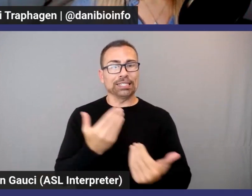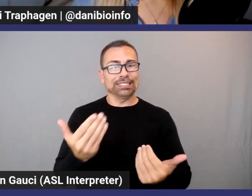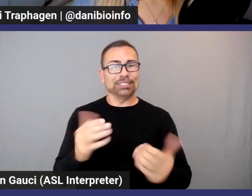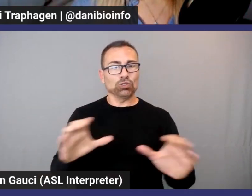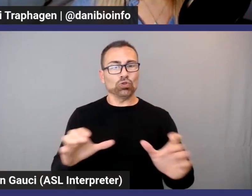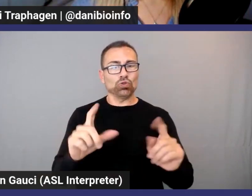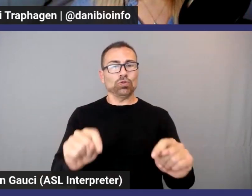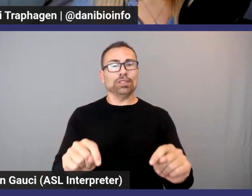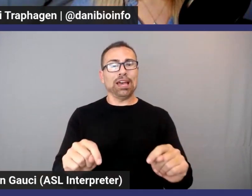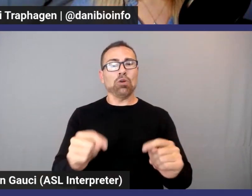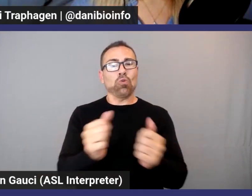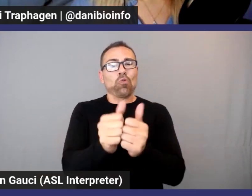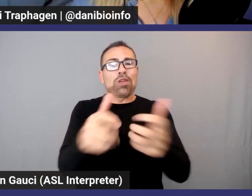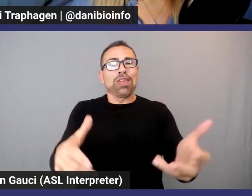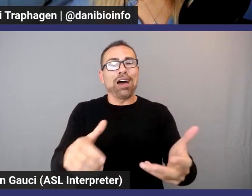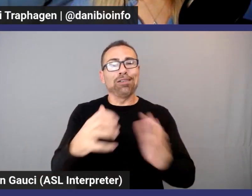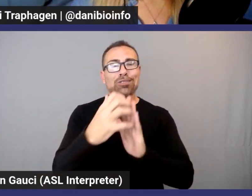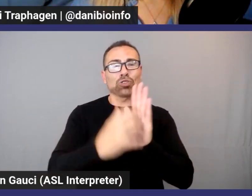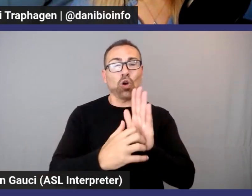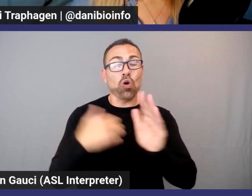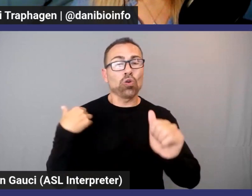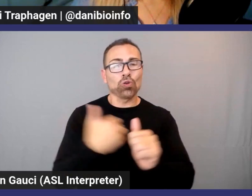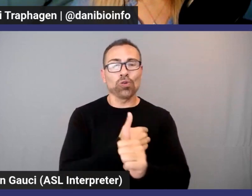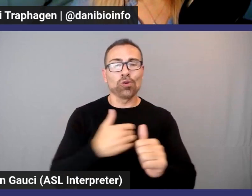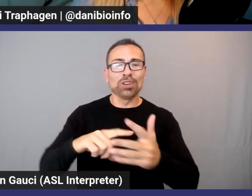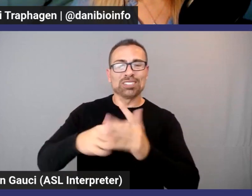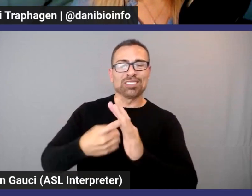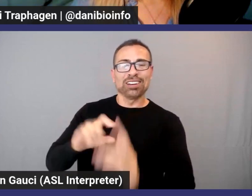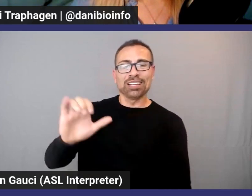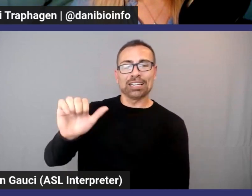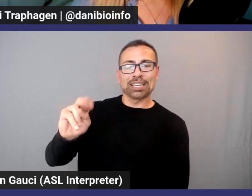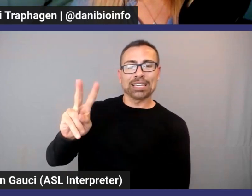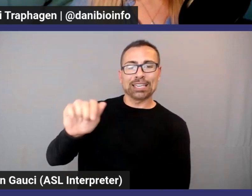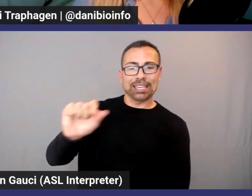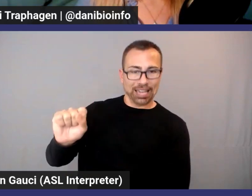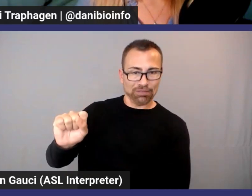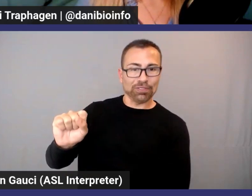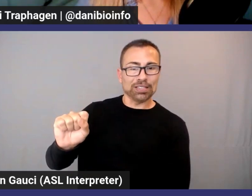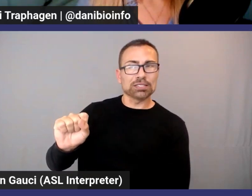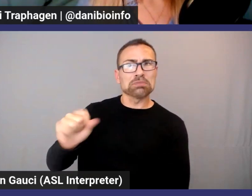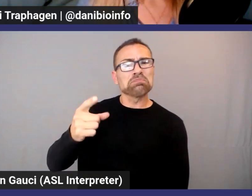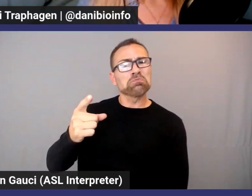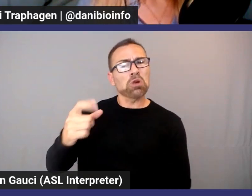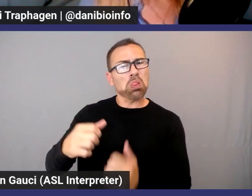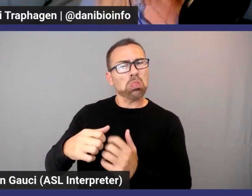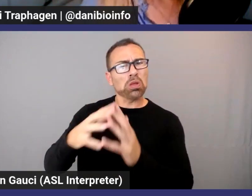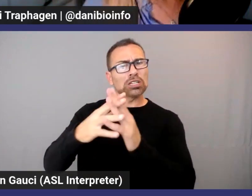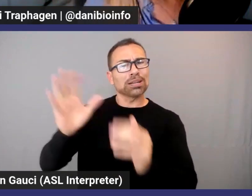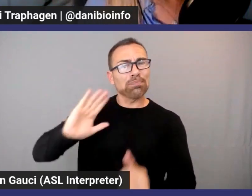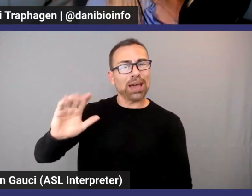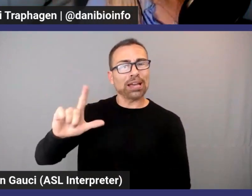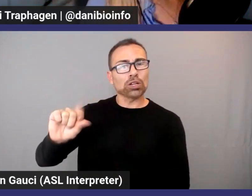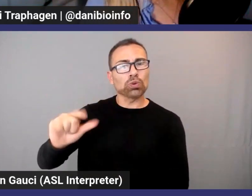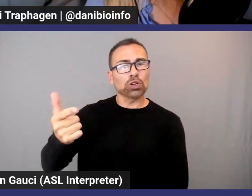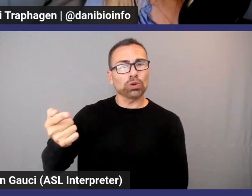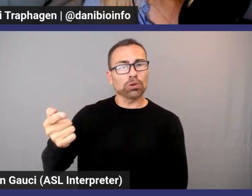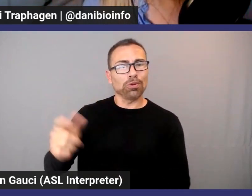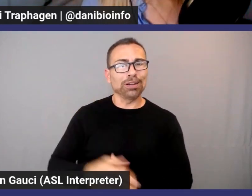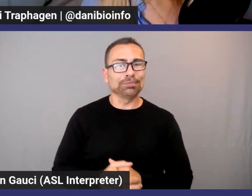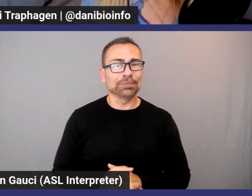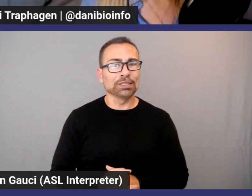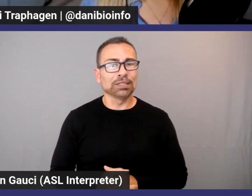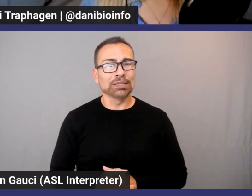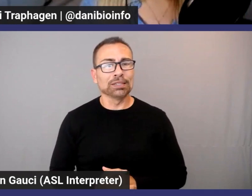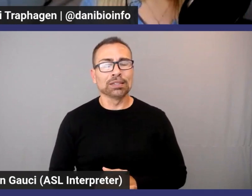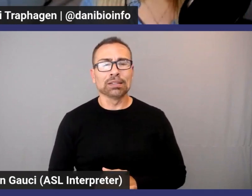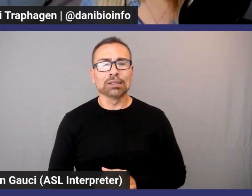in a no-code fashion, we launched SageMaker Canvas back in 2021. Wow, I want to double click on something you just said. I